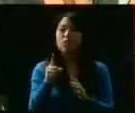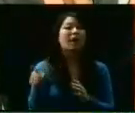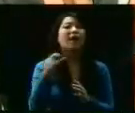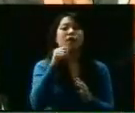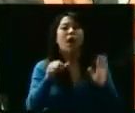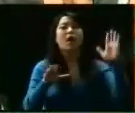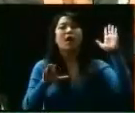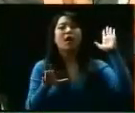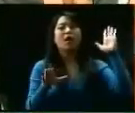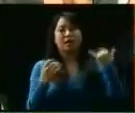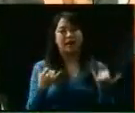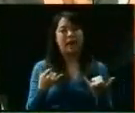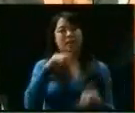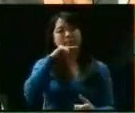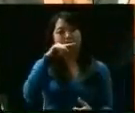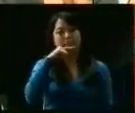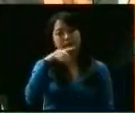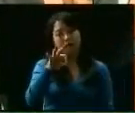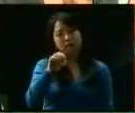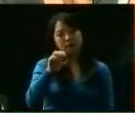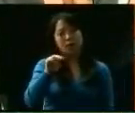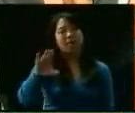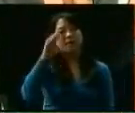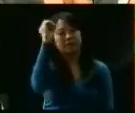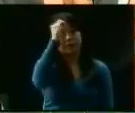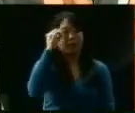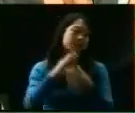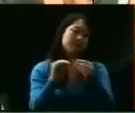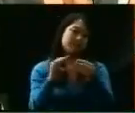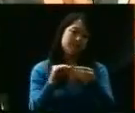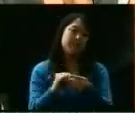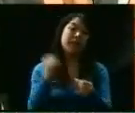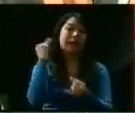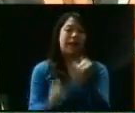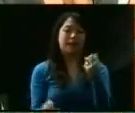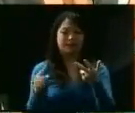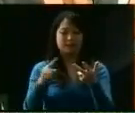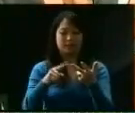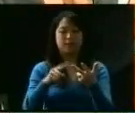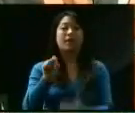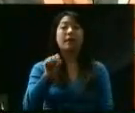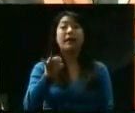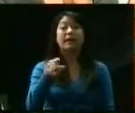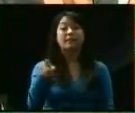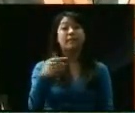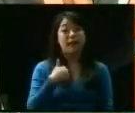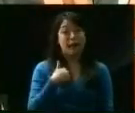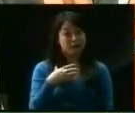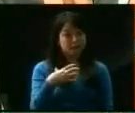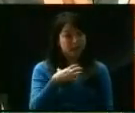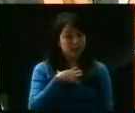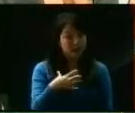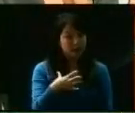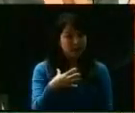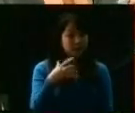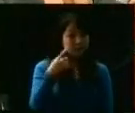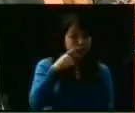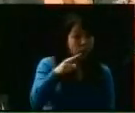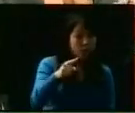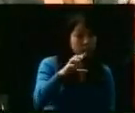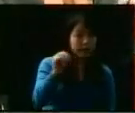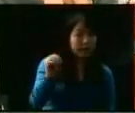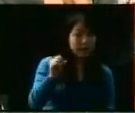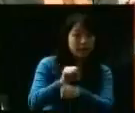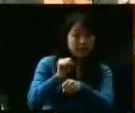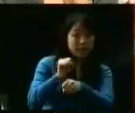here under public forum offering his opinion on these matters. Finally, if he has a complaint against a county employee, whether it's